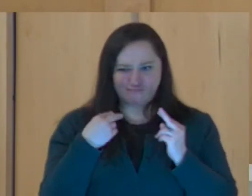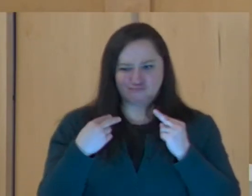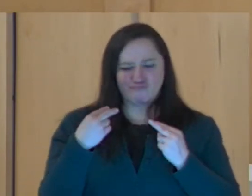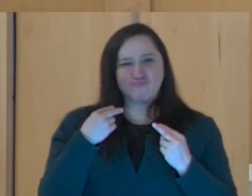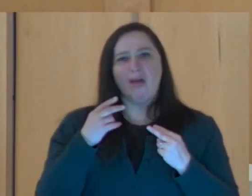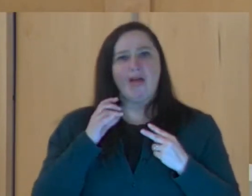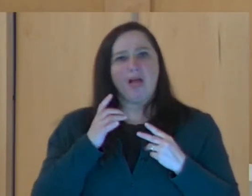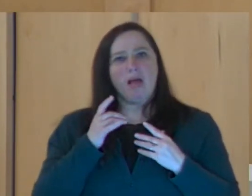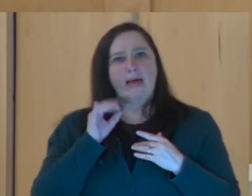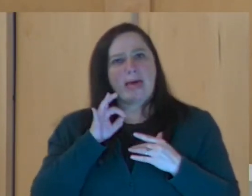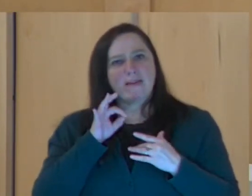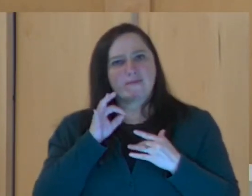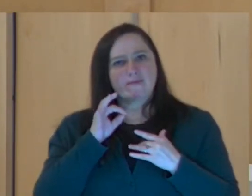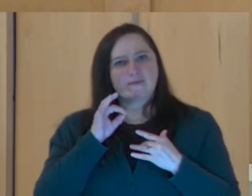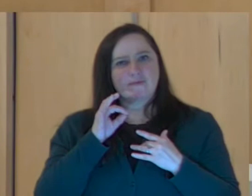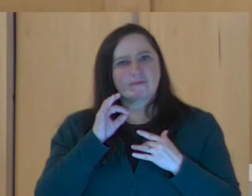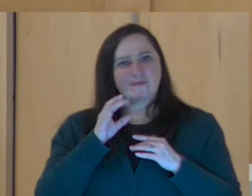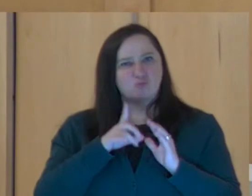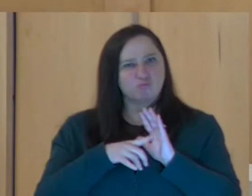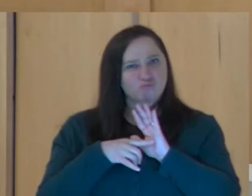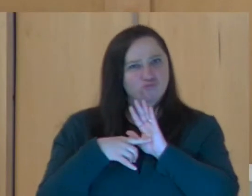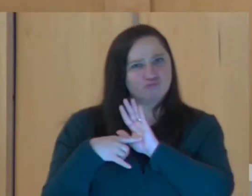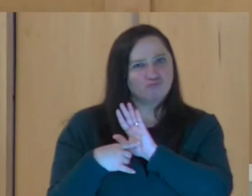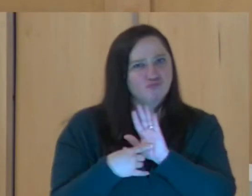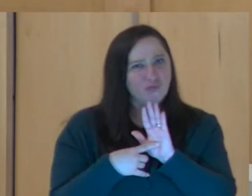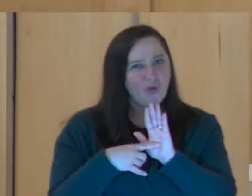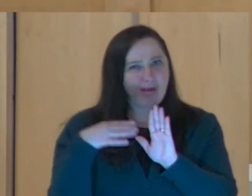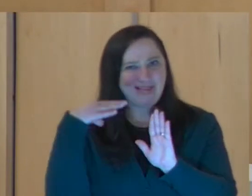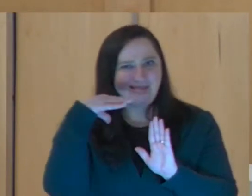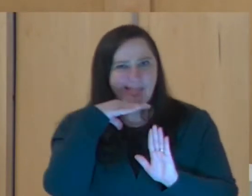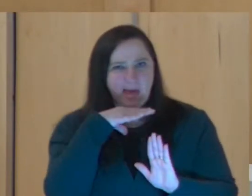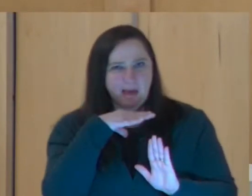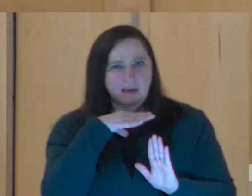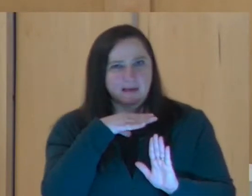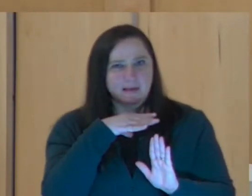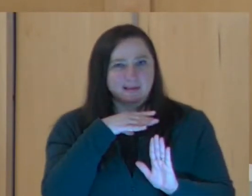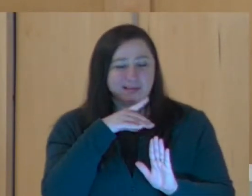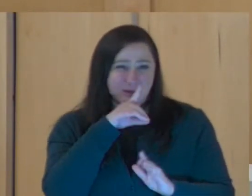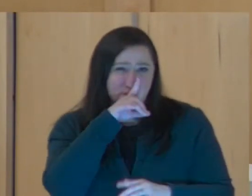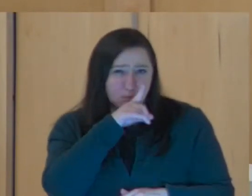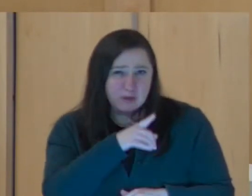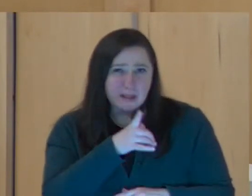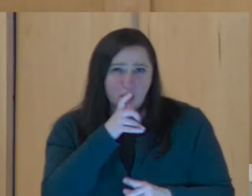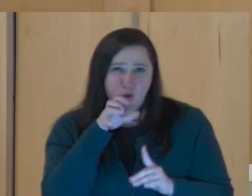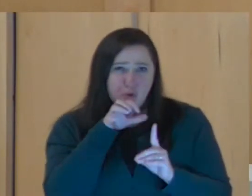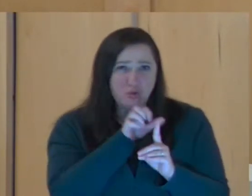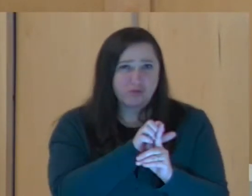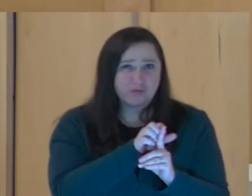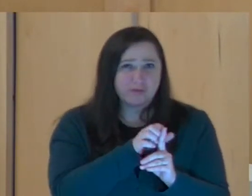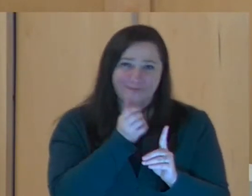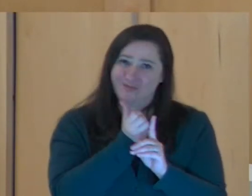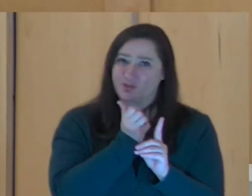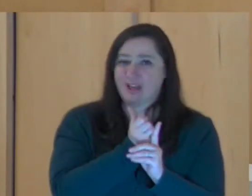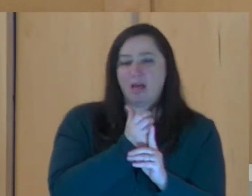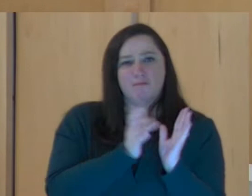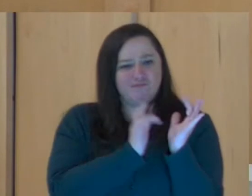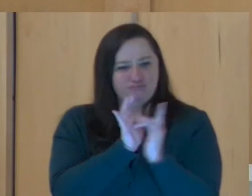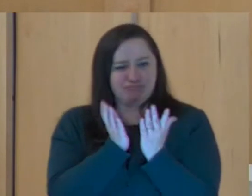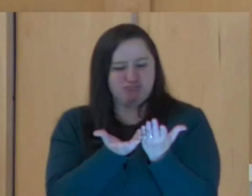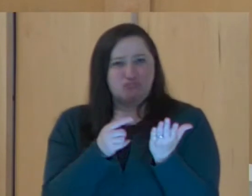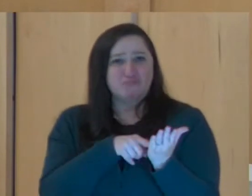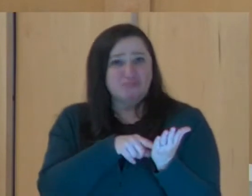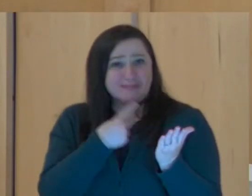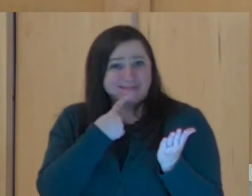that on the outside really is a lie, the only one you're really deceiving is yourself. The Bible says that. So this